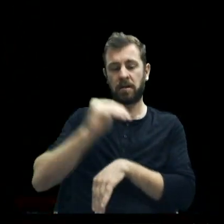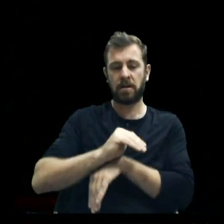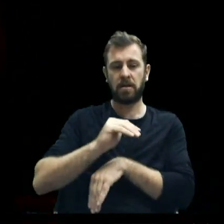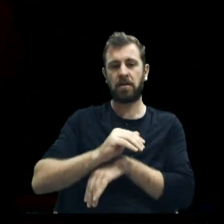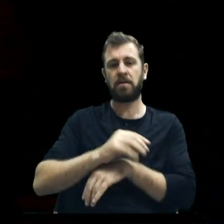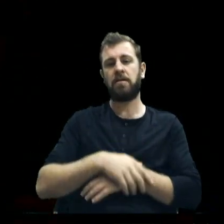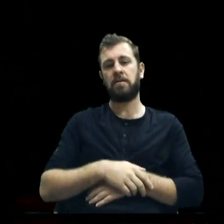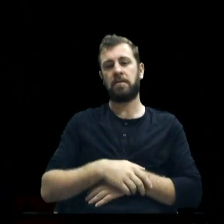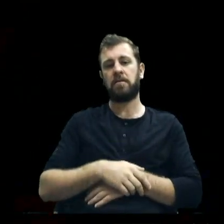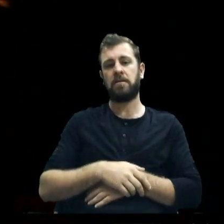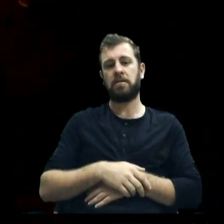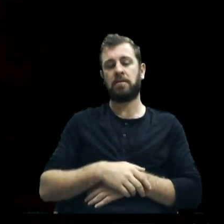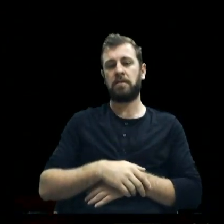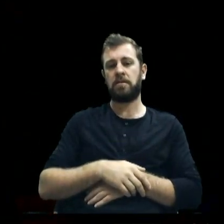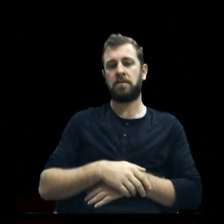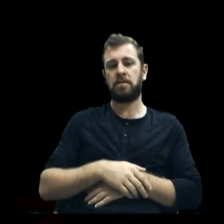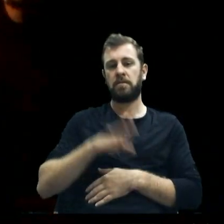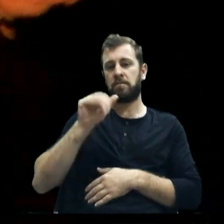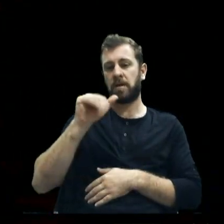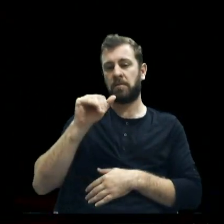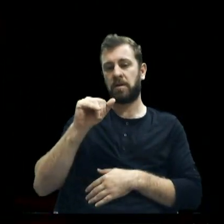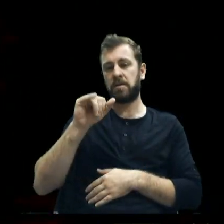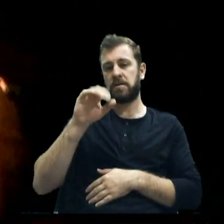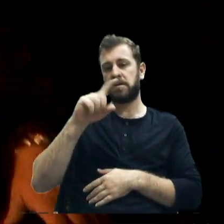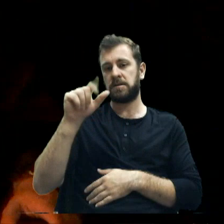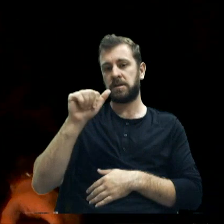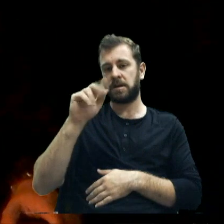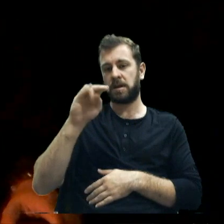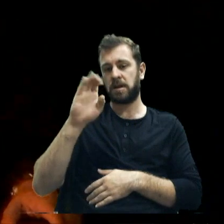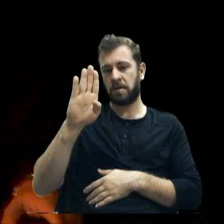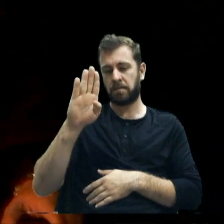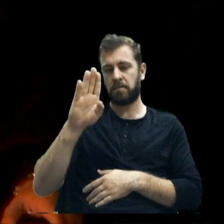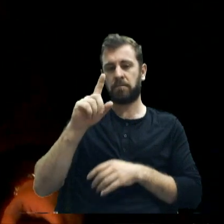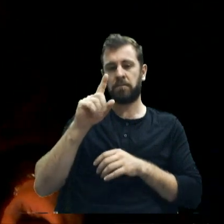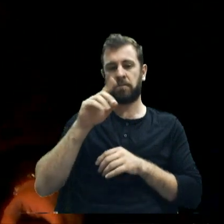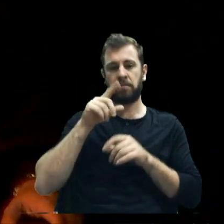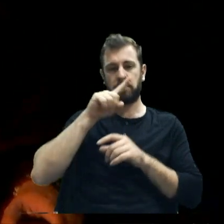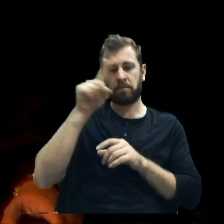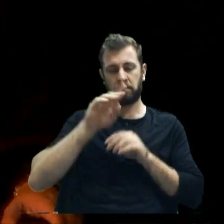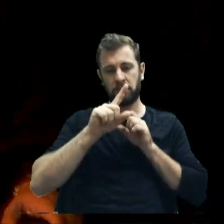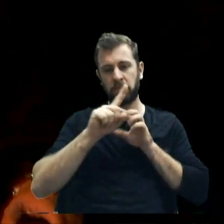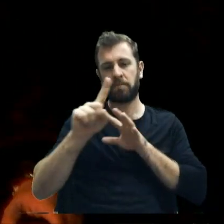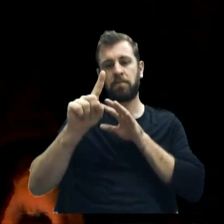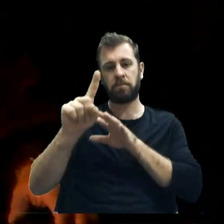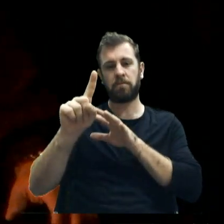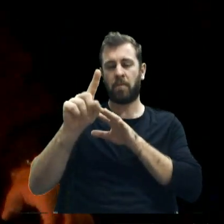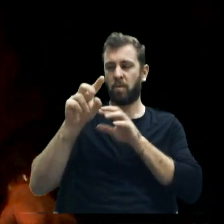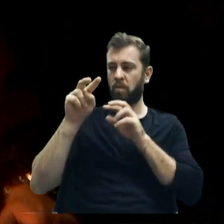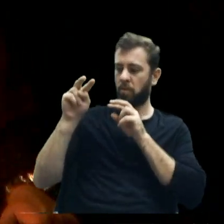what? Armies upon armies coming from Kufa, setting up shop across from them.